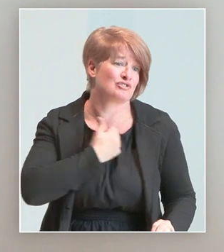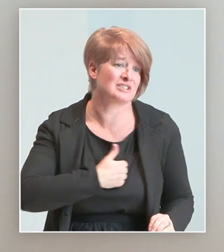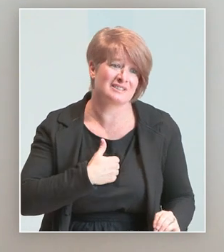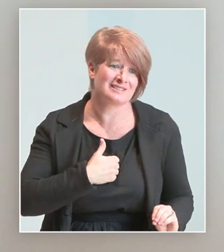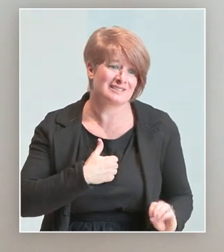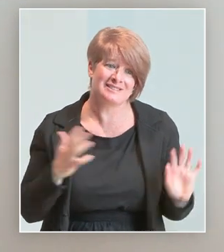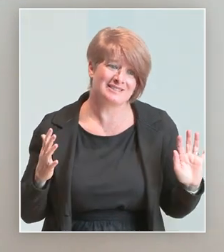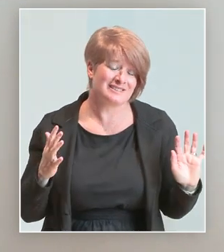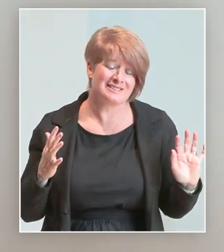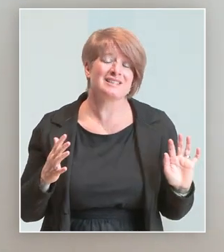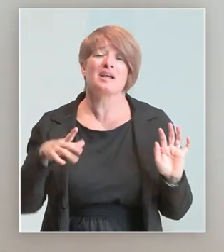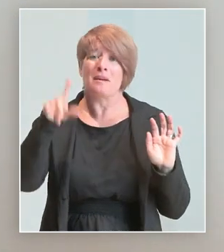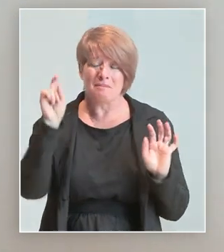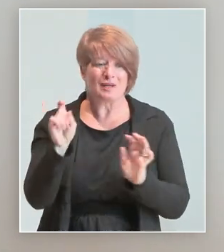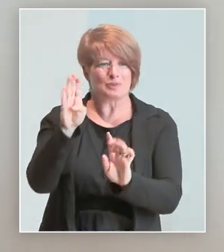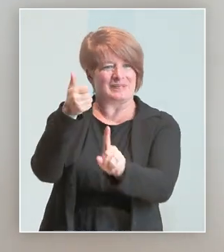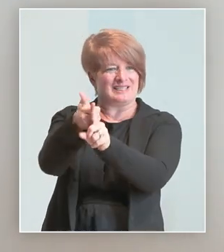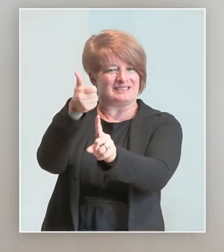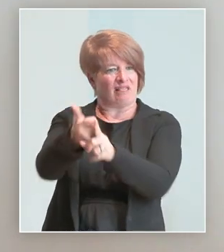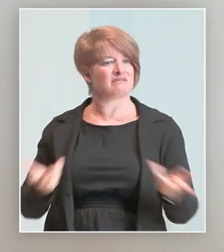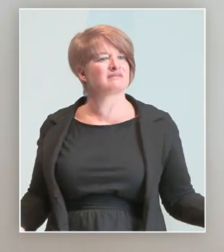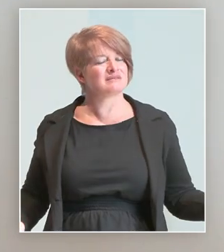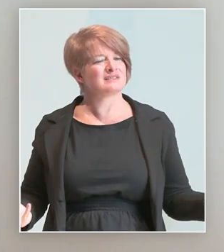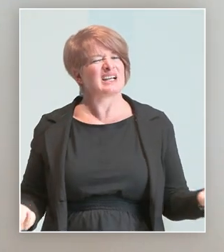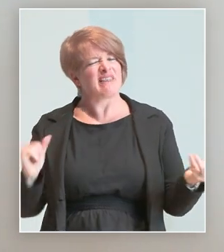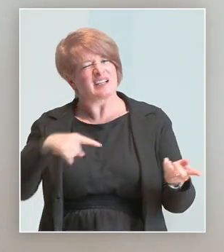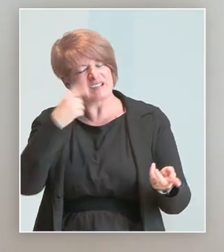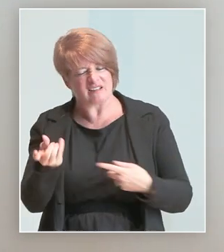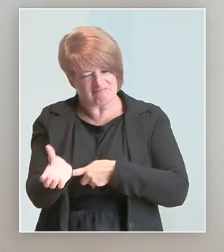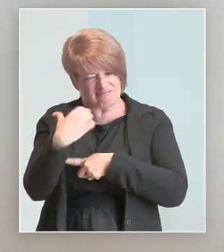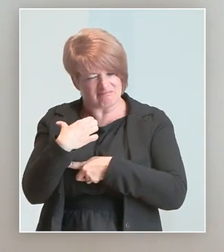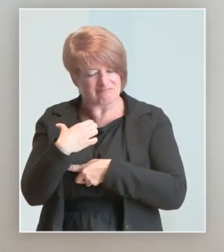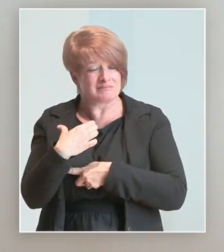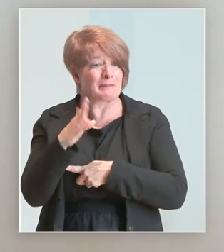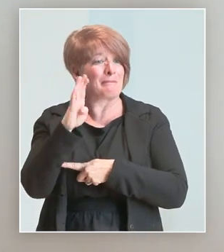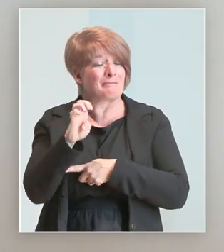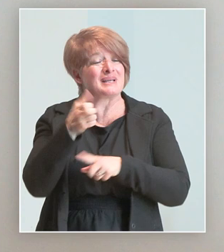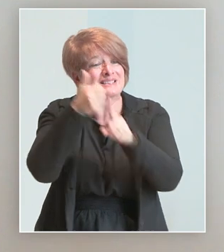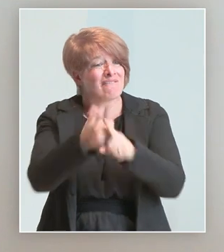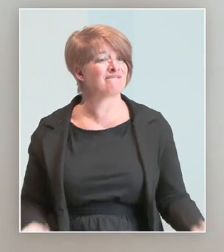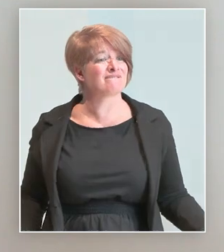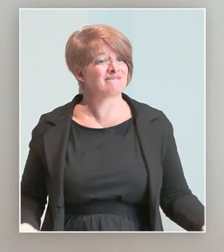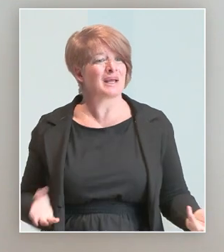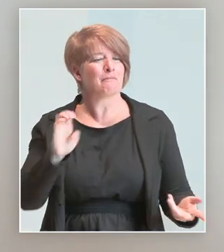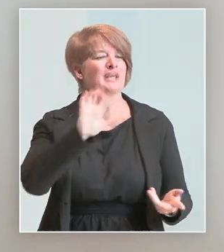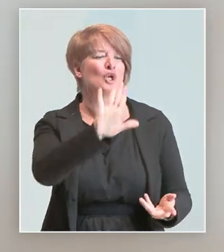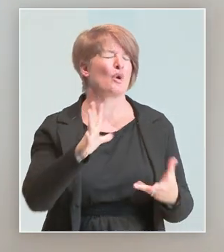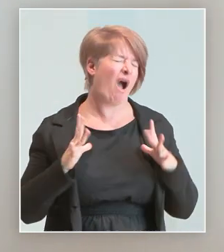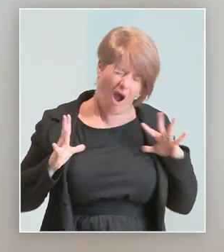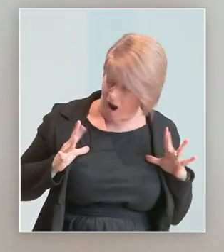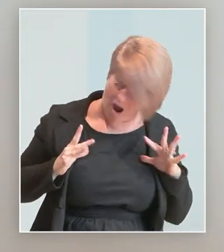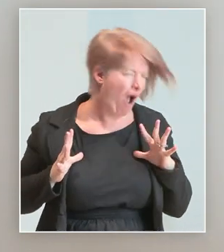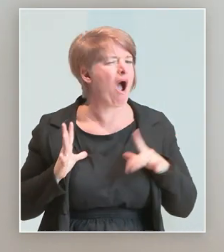refuses anything other than to be itself. The telling commands you to be nothing less than your audacious self